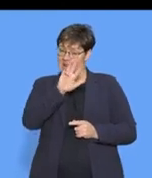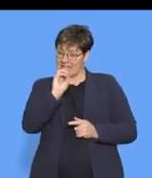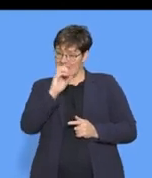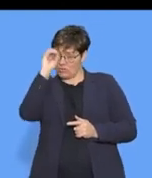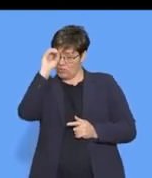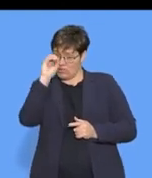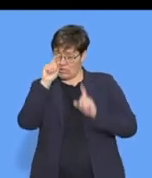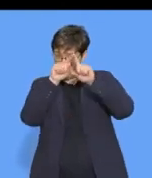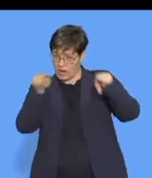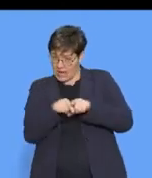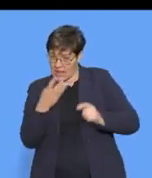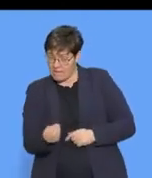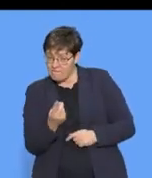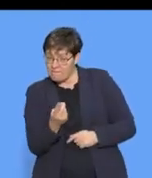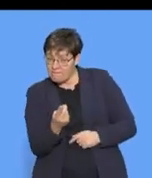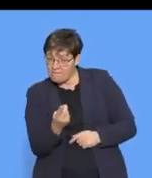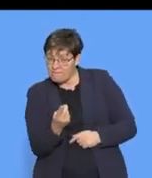angled? If it is,